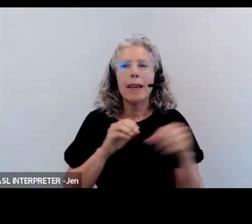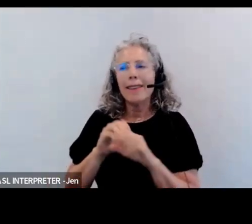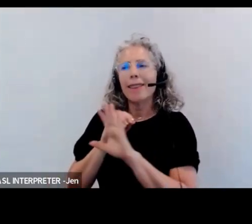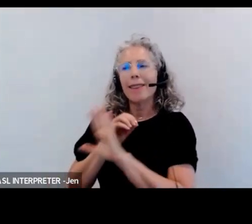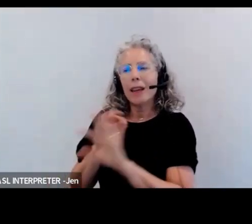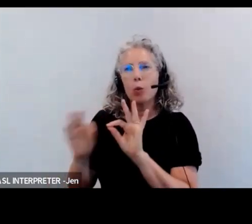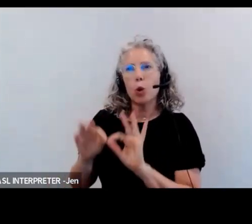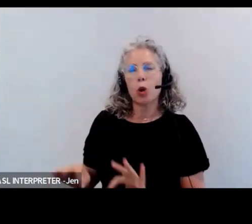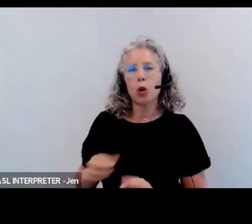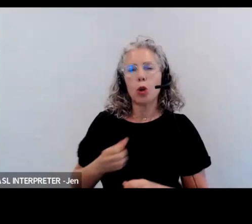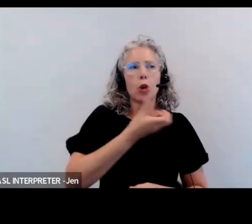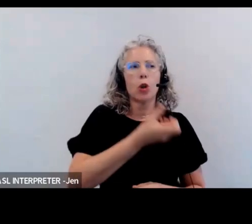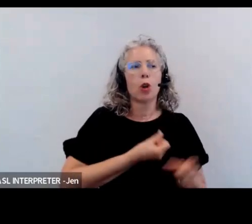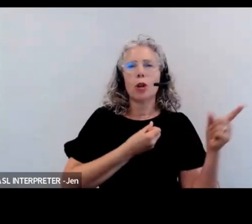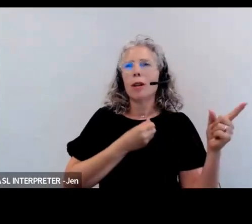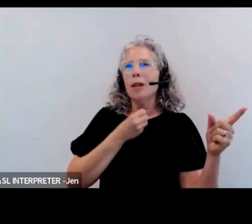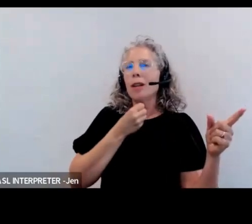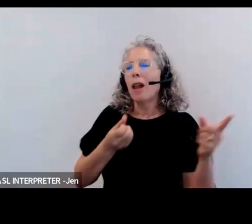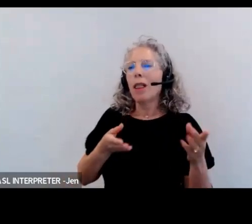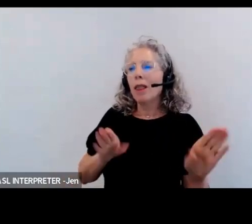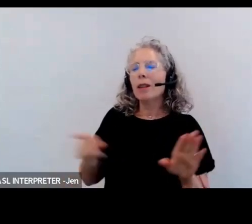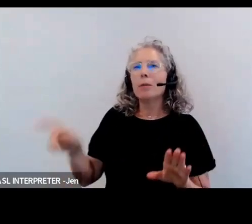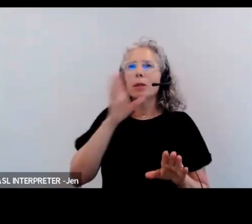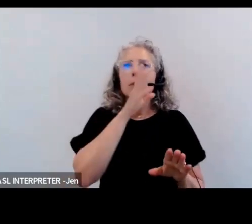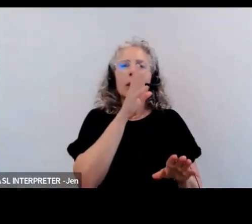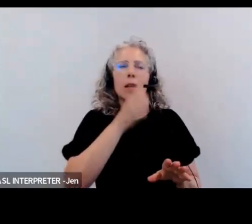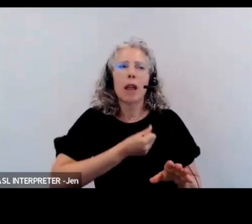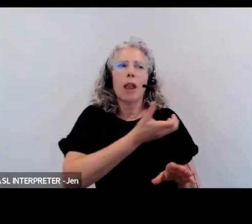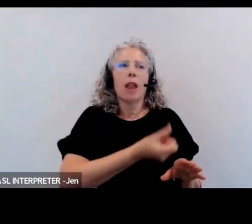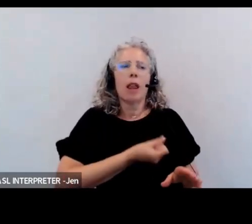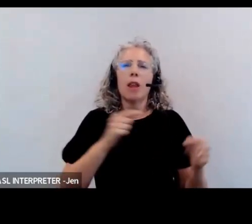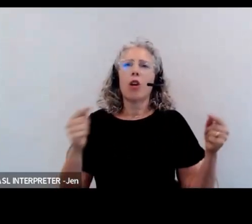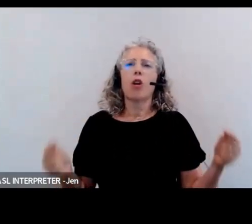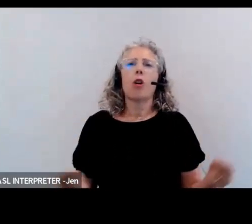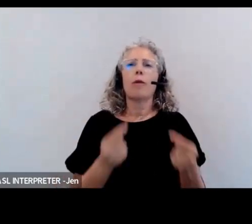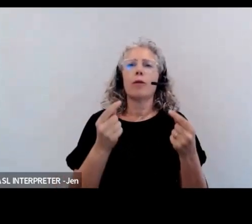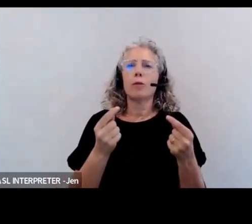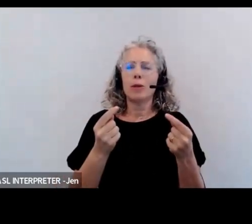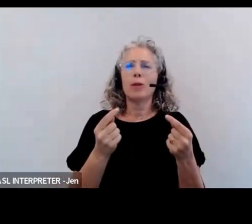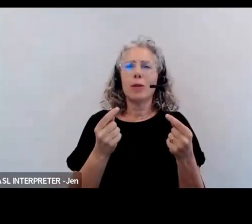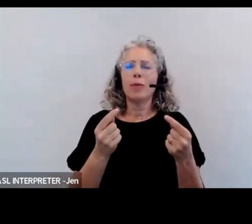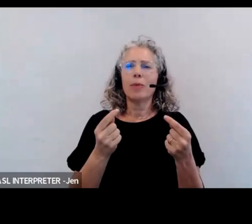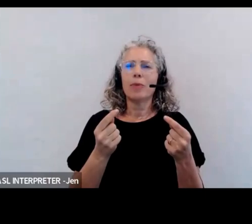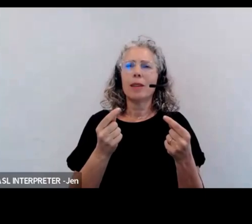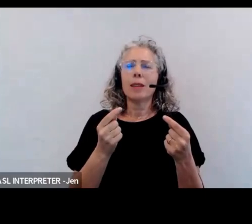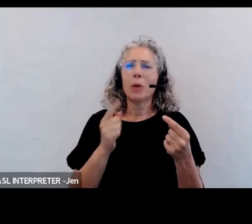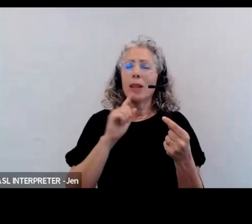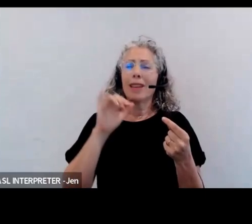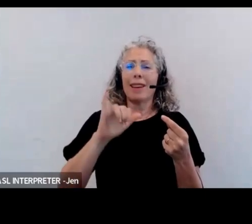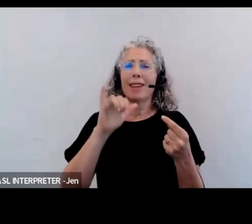words is so harmful and needs to be at the forefront of this if it's going to really